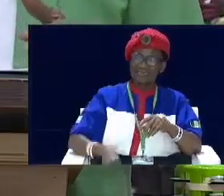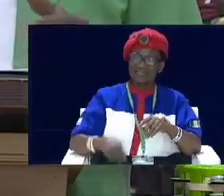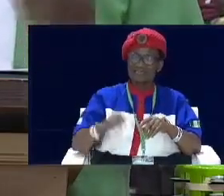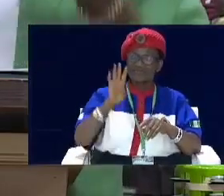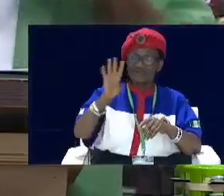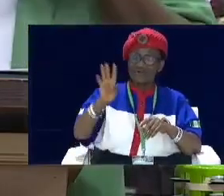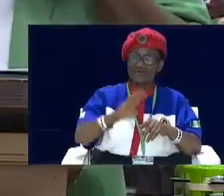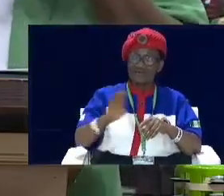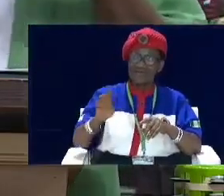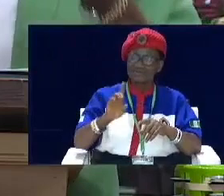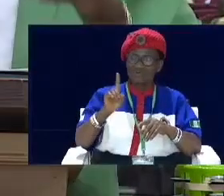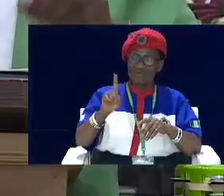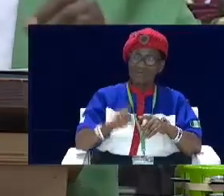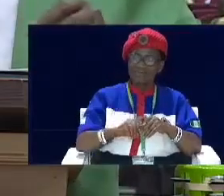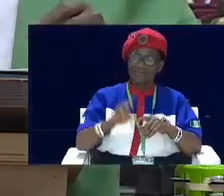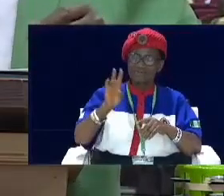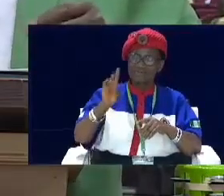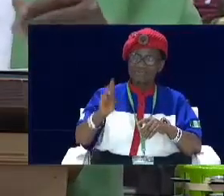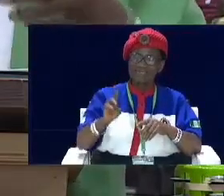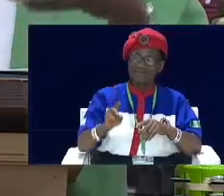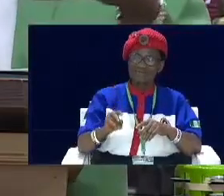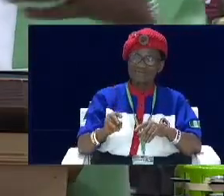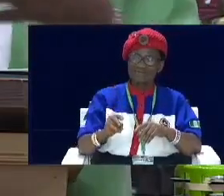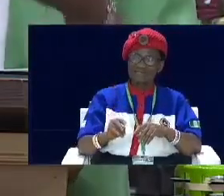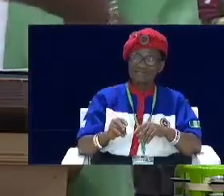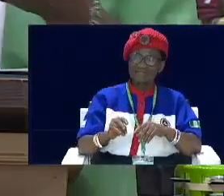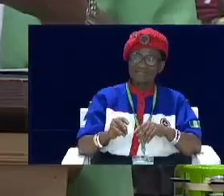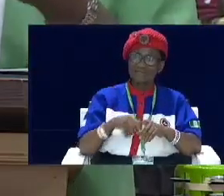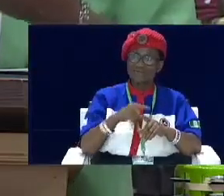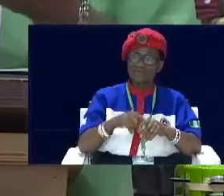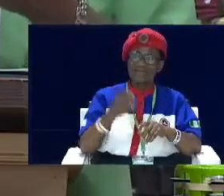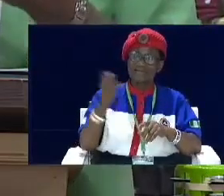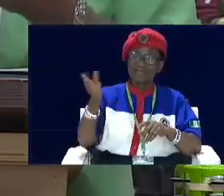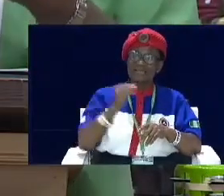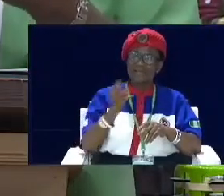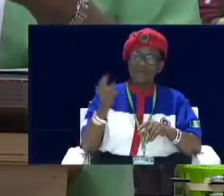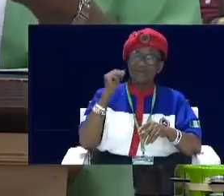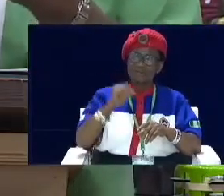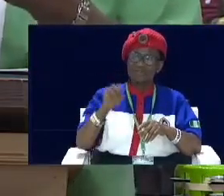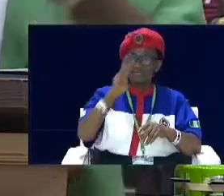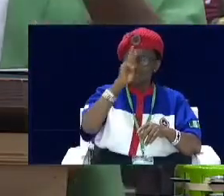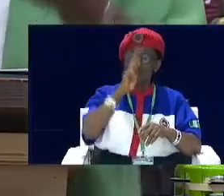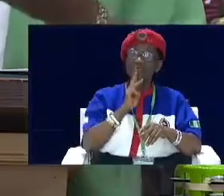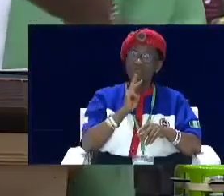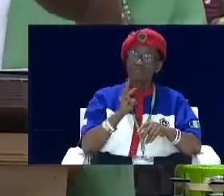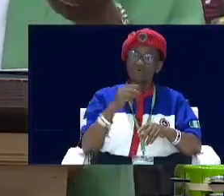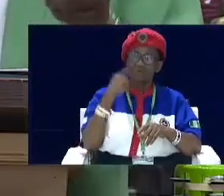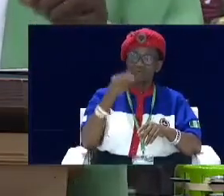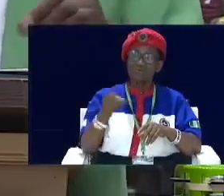to 7. When there was a widow who was